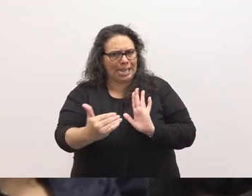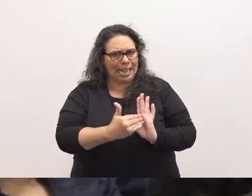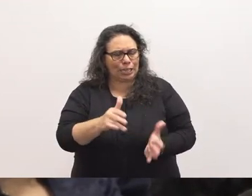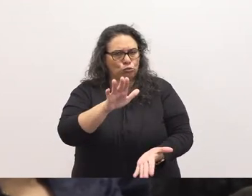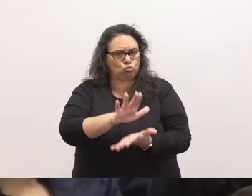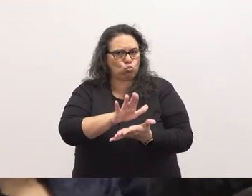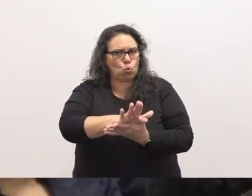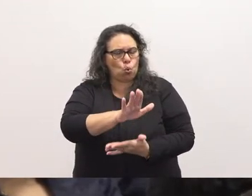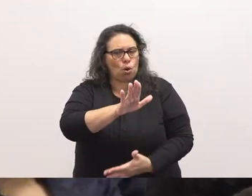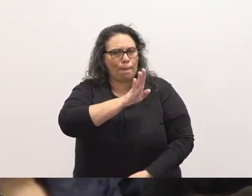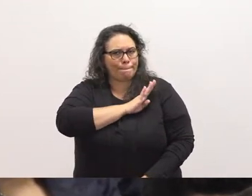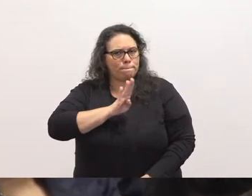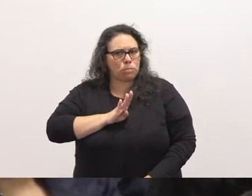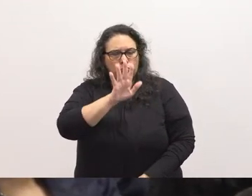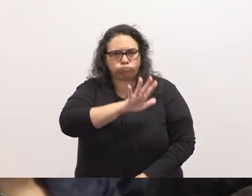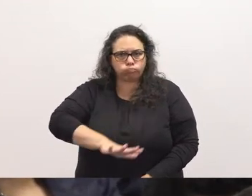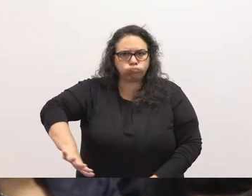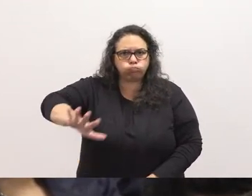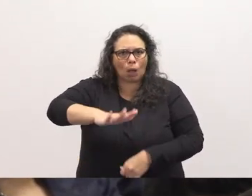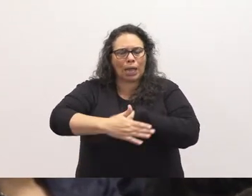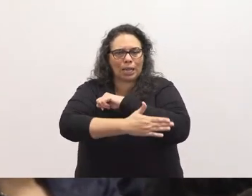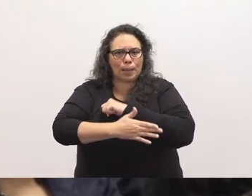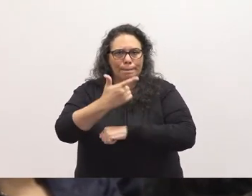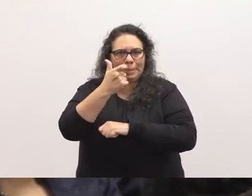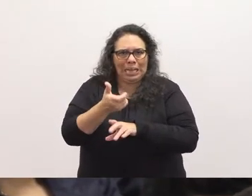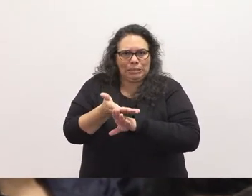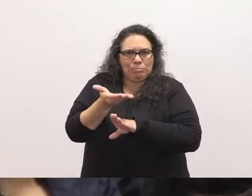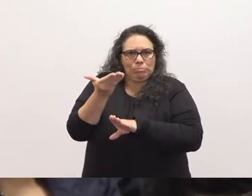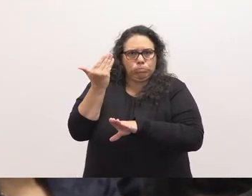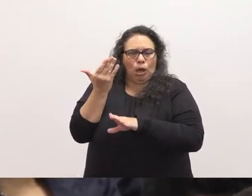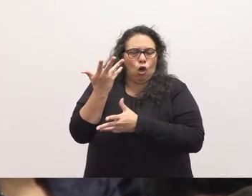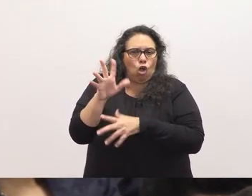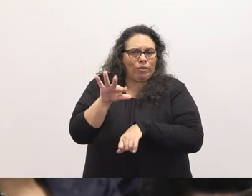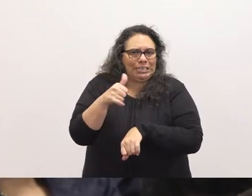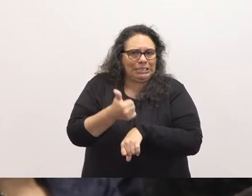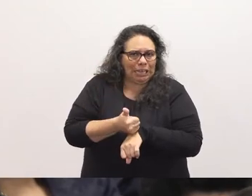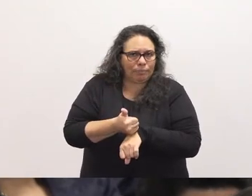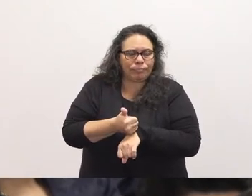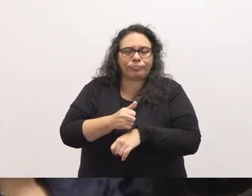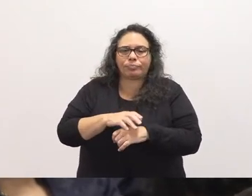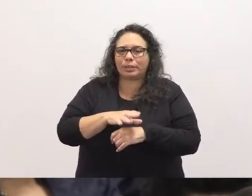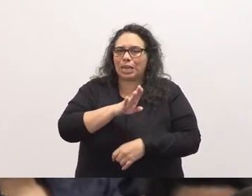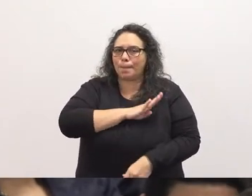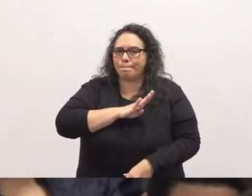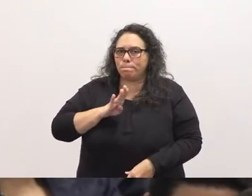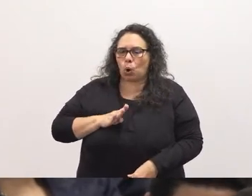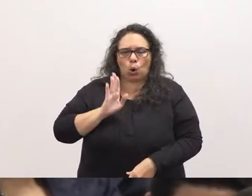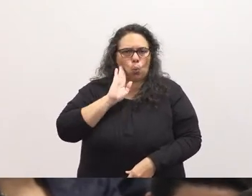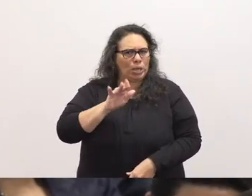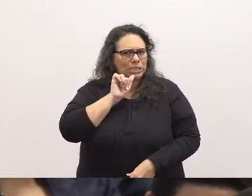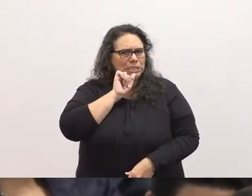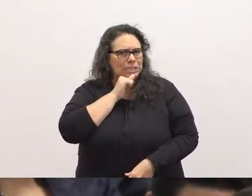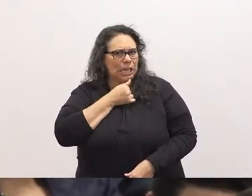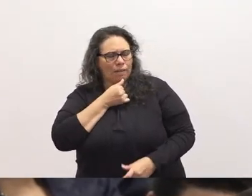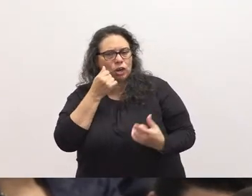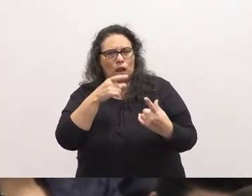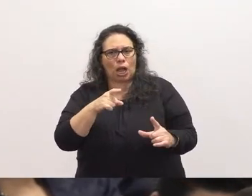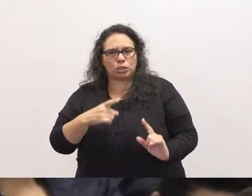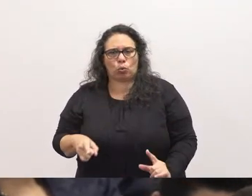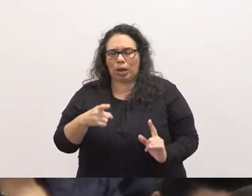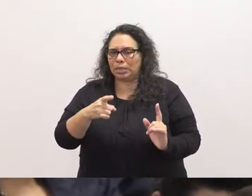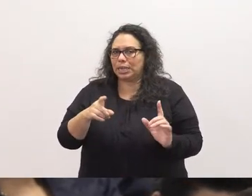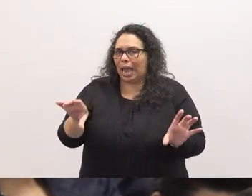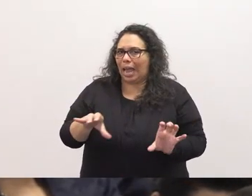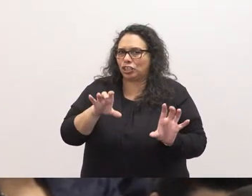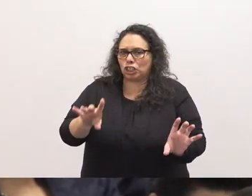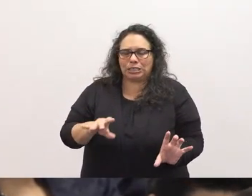the country, because a precedence was set. This board will suffer the consequence of their action by not adhering